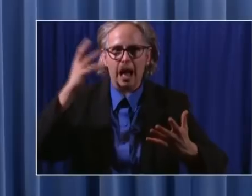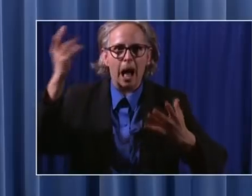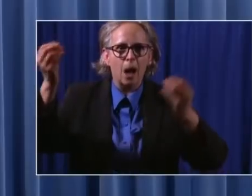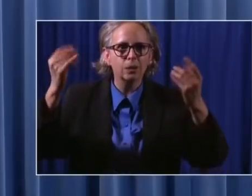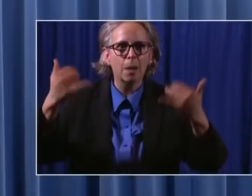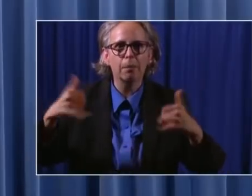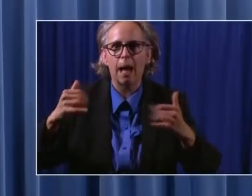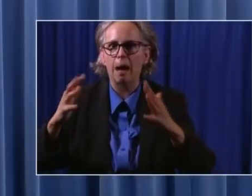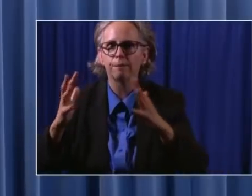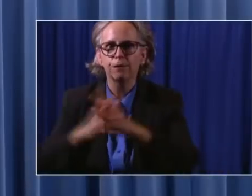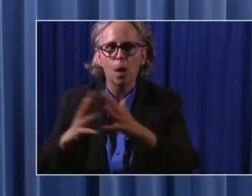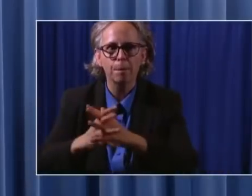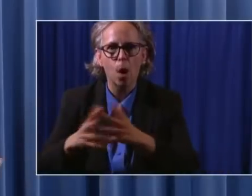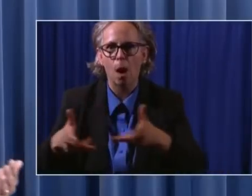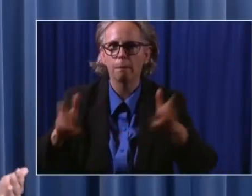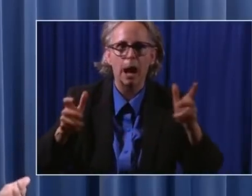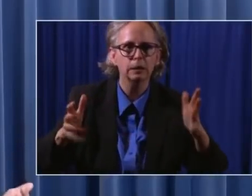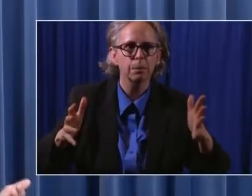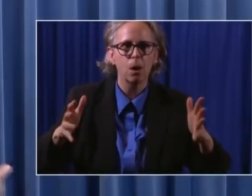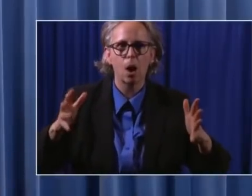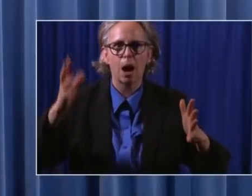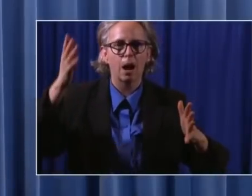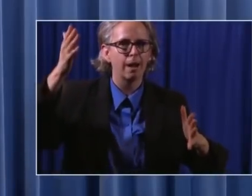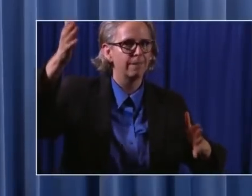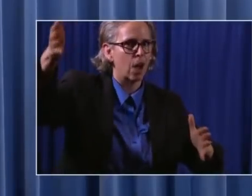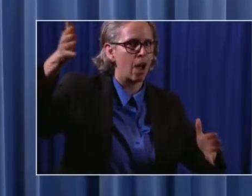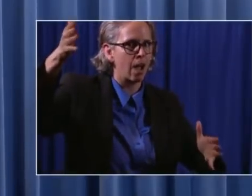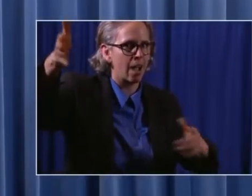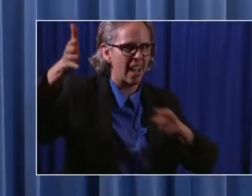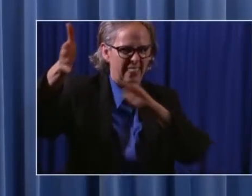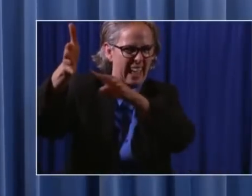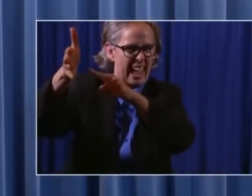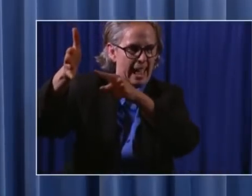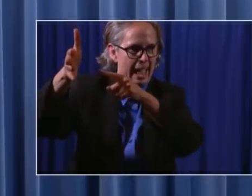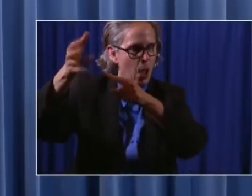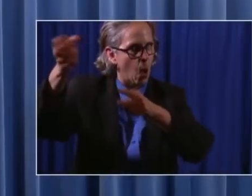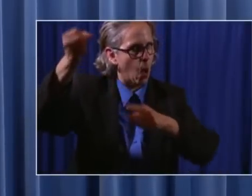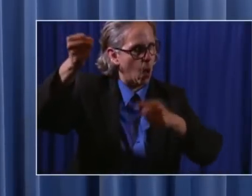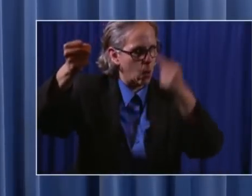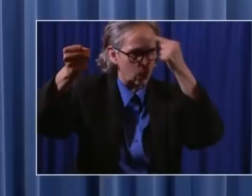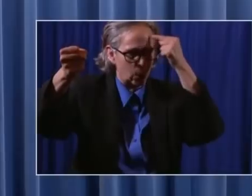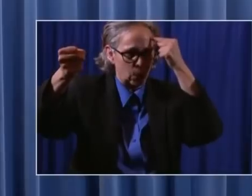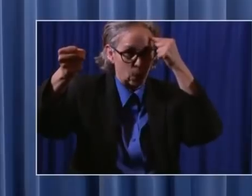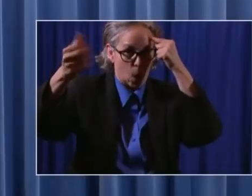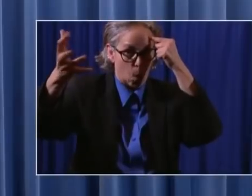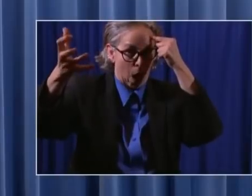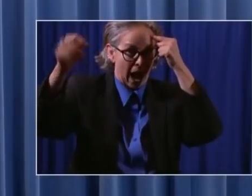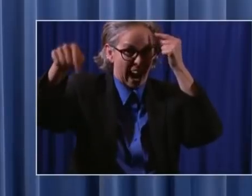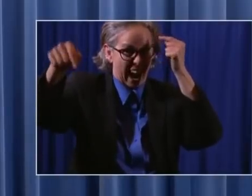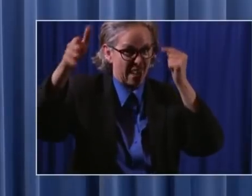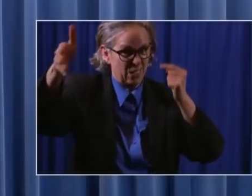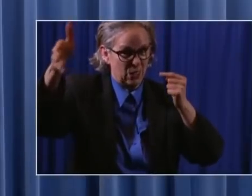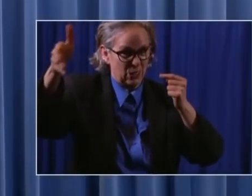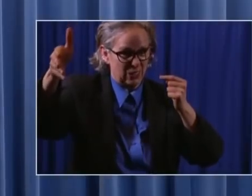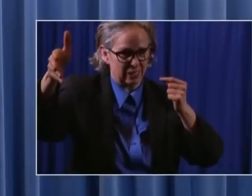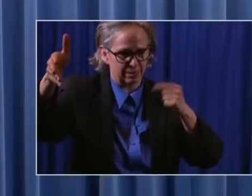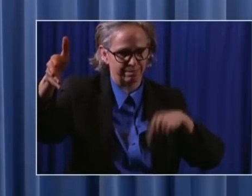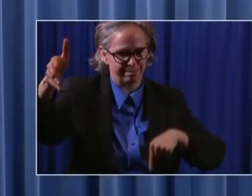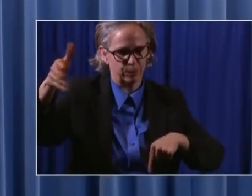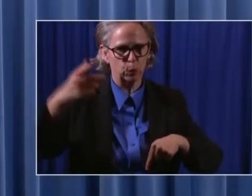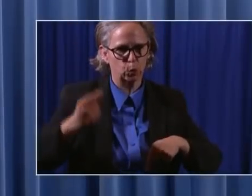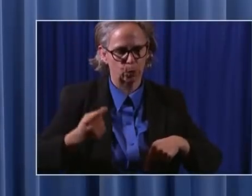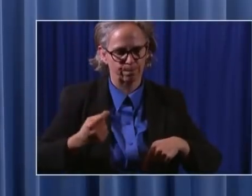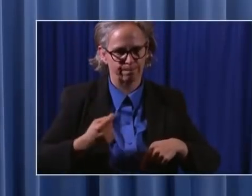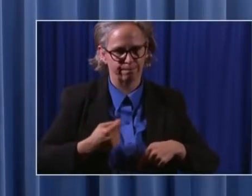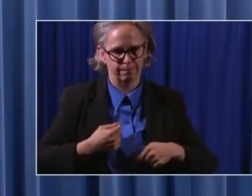can play basketball, whatever it is. Look, we don't know what the future is, but we can impact that future, certainly by what each one of